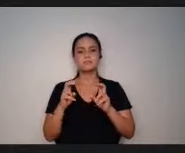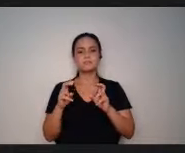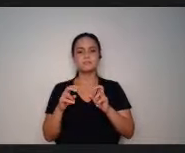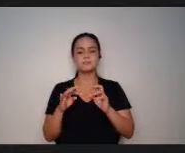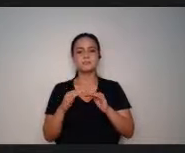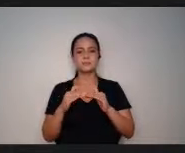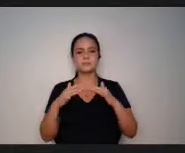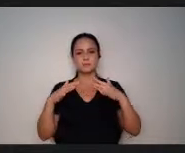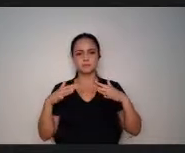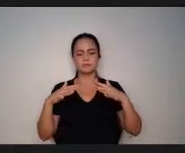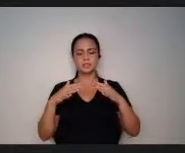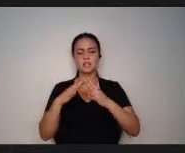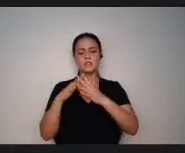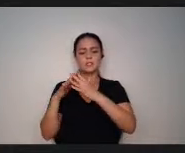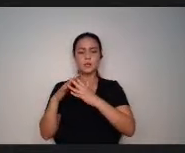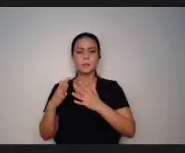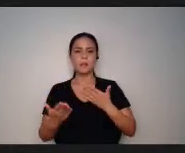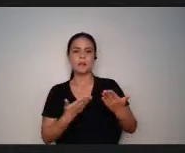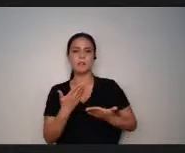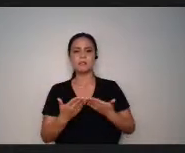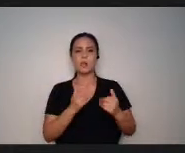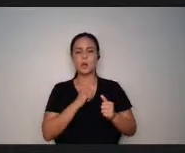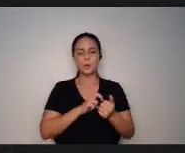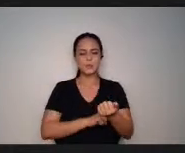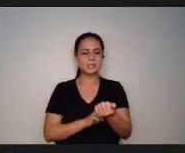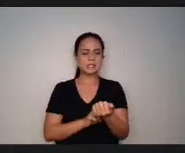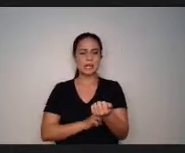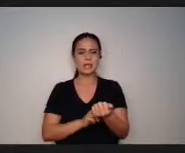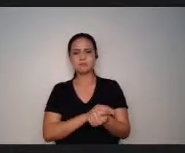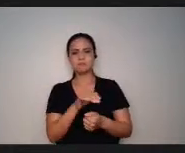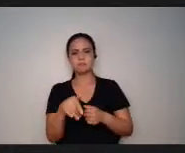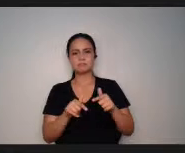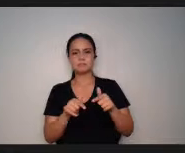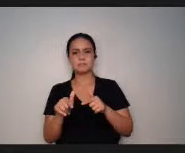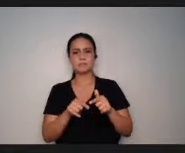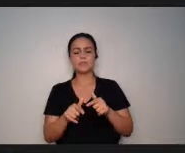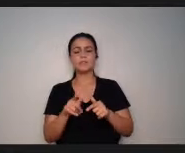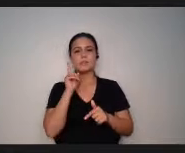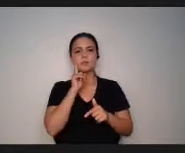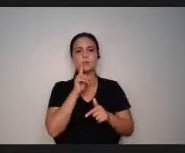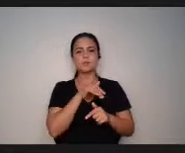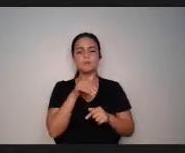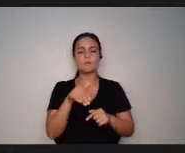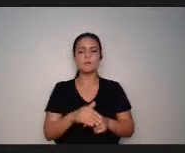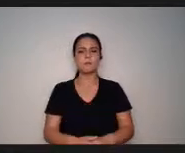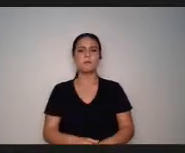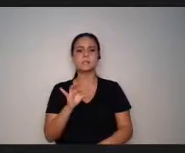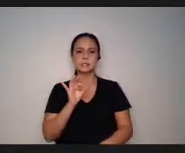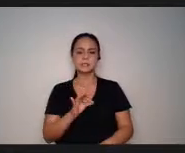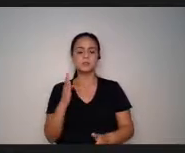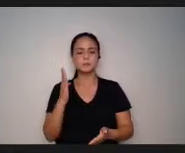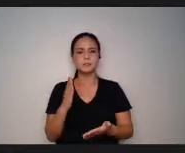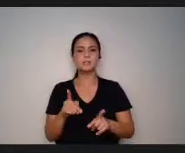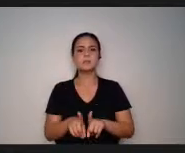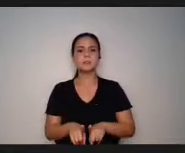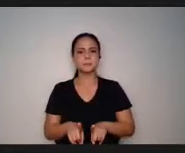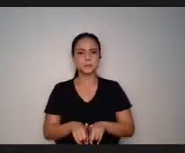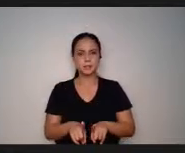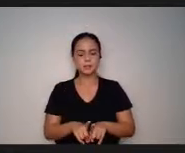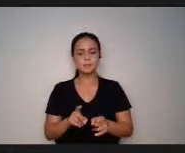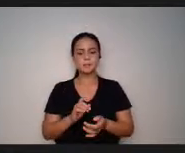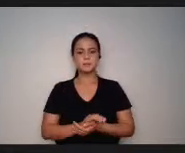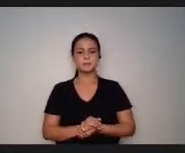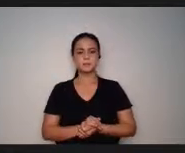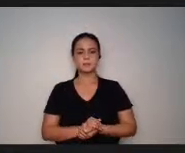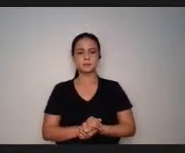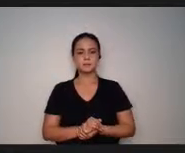stress that are in place in the United States, and I'm sure in Brazil and globally. And how much more